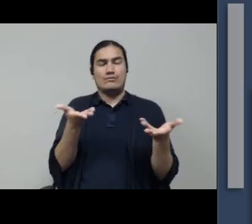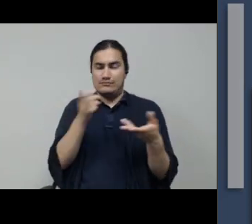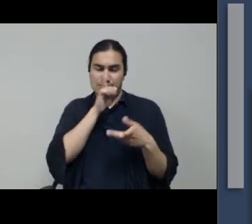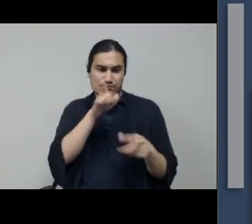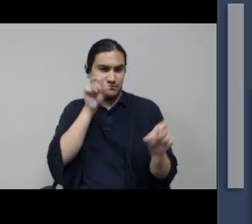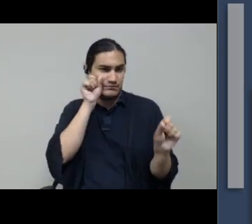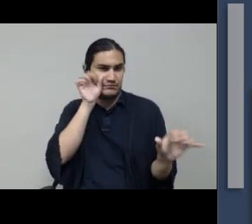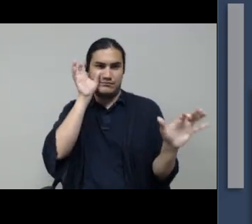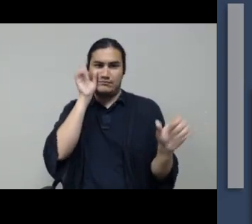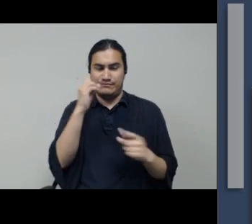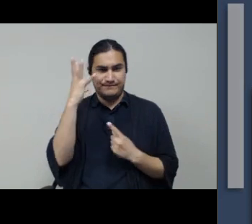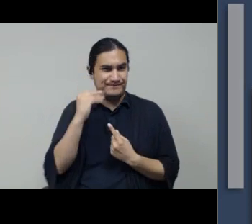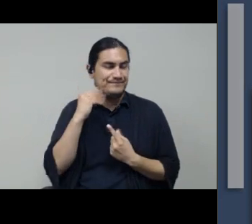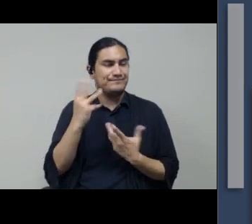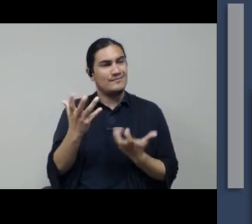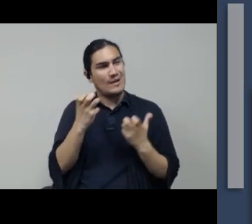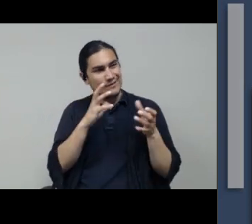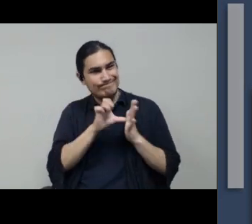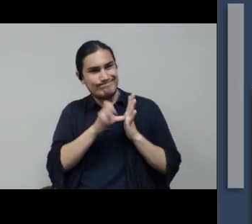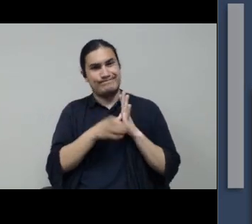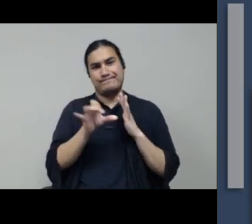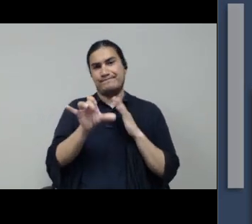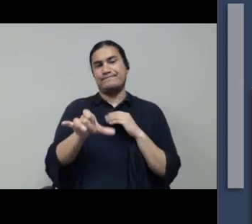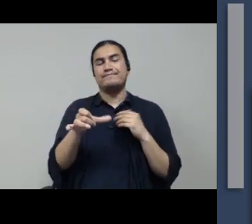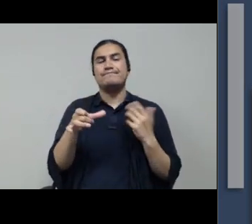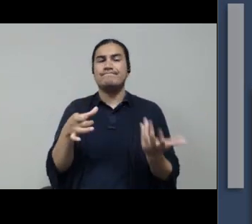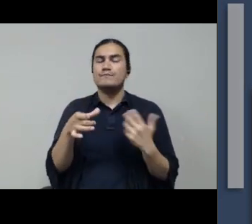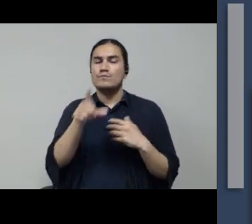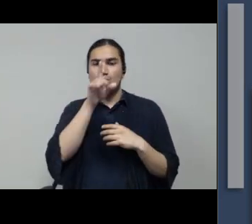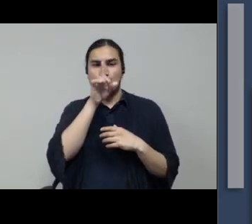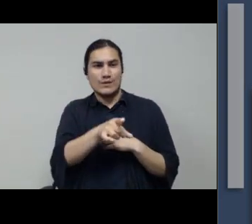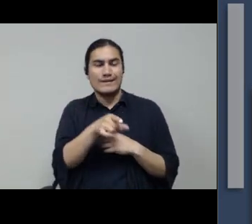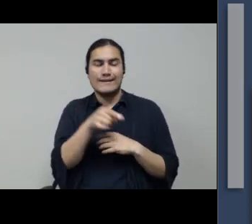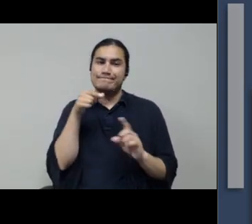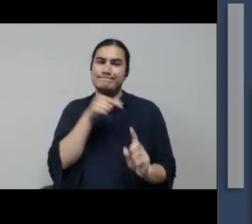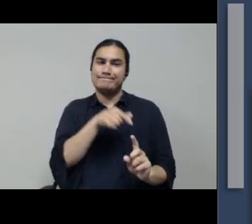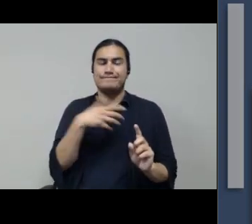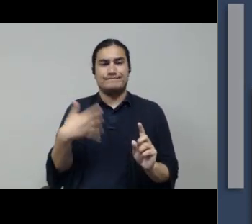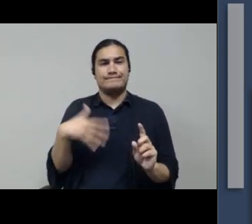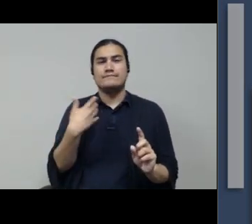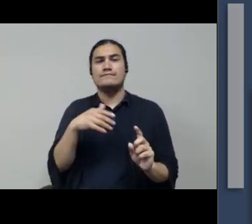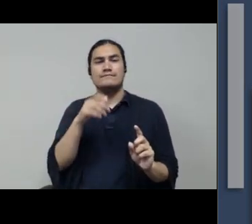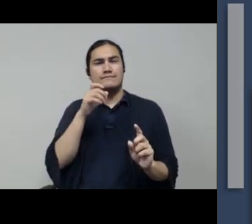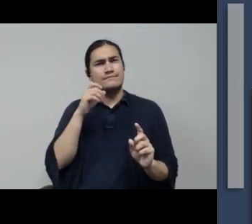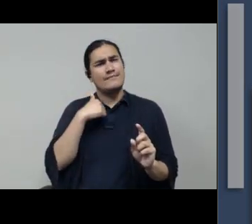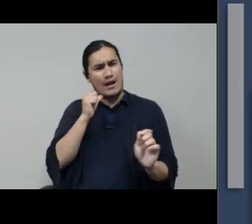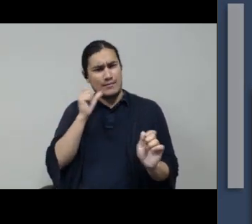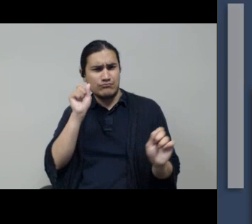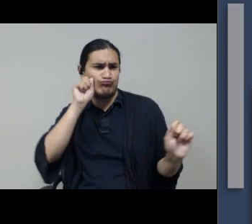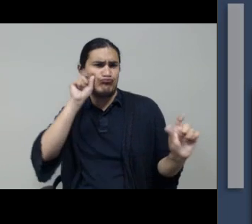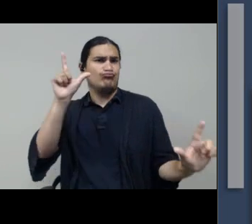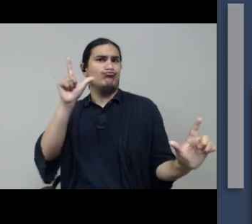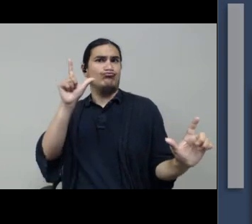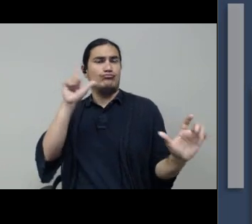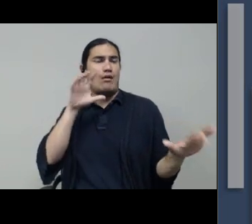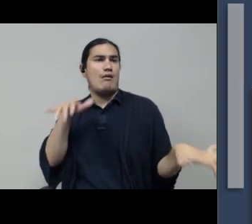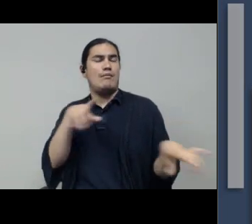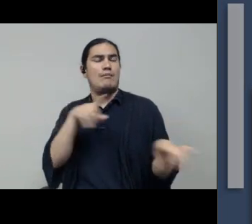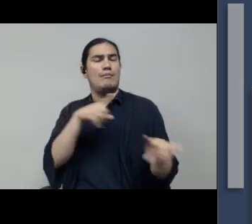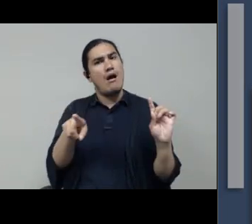amazing experience. And I just wanted to highlight that it really has not surprised me, but has brought in